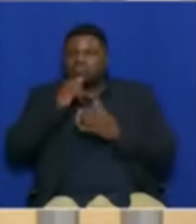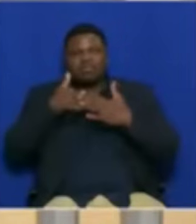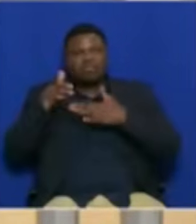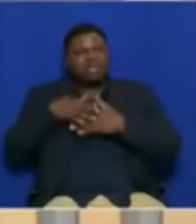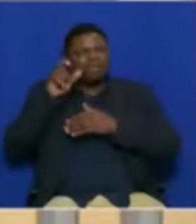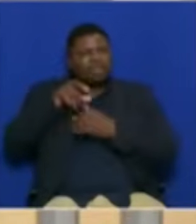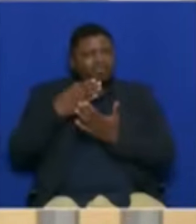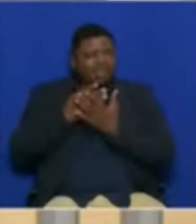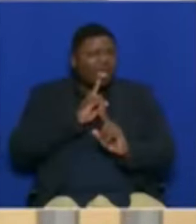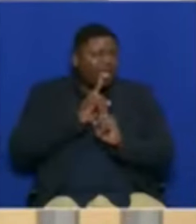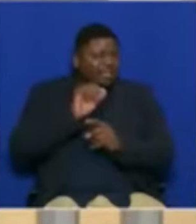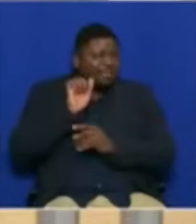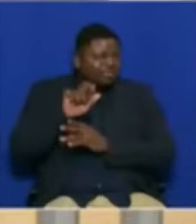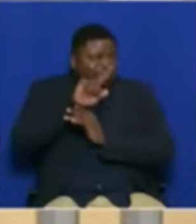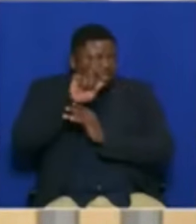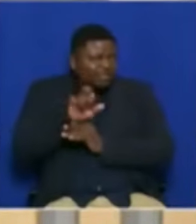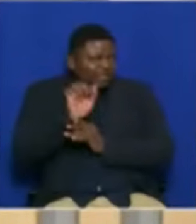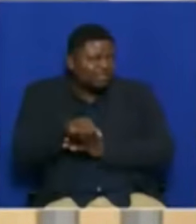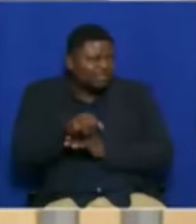just answer those questions.